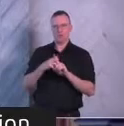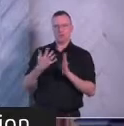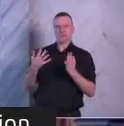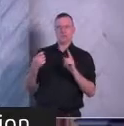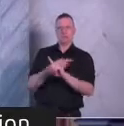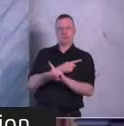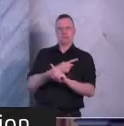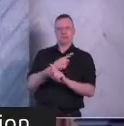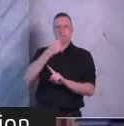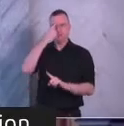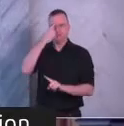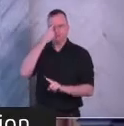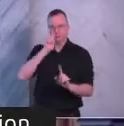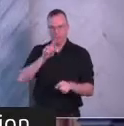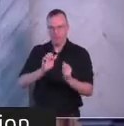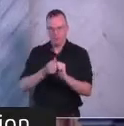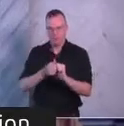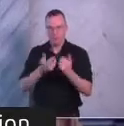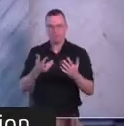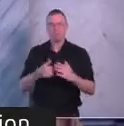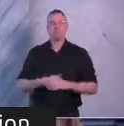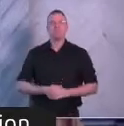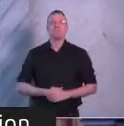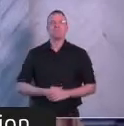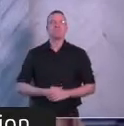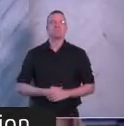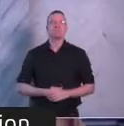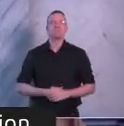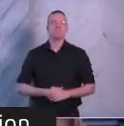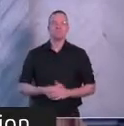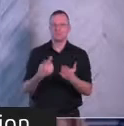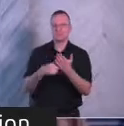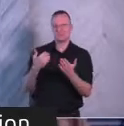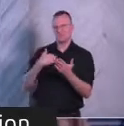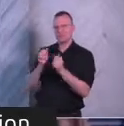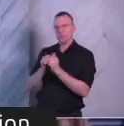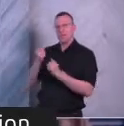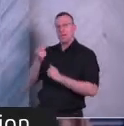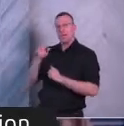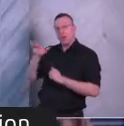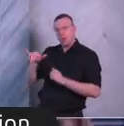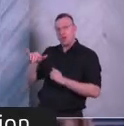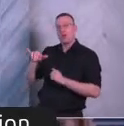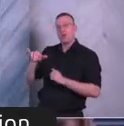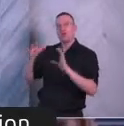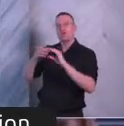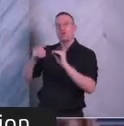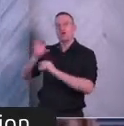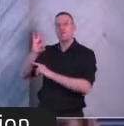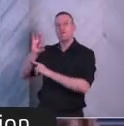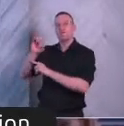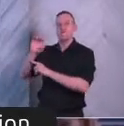bit. However, in speaking with Gary earlier, folklore is really important. And that was a way